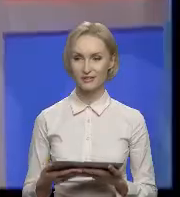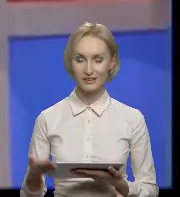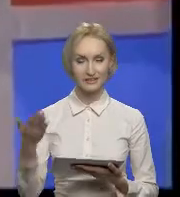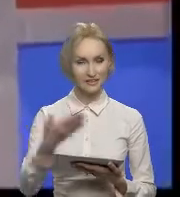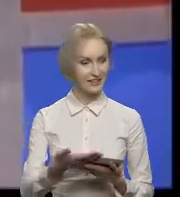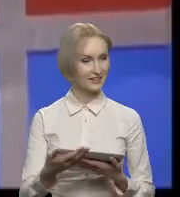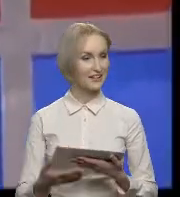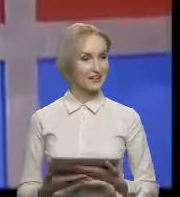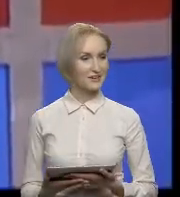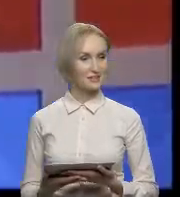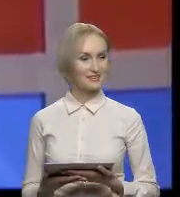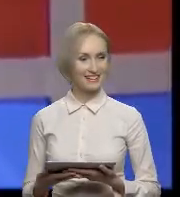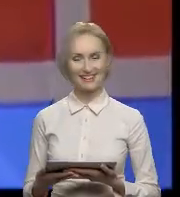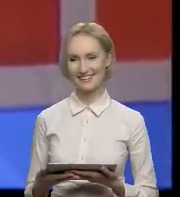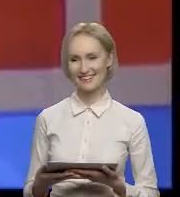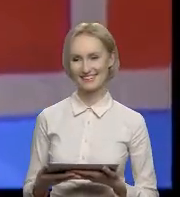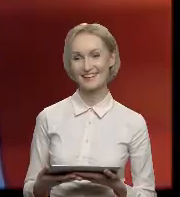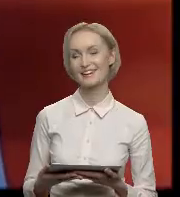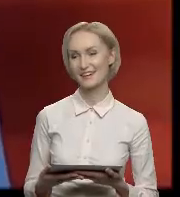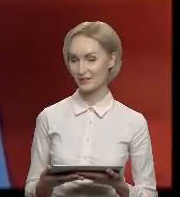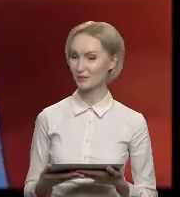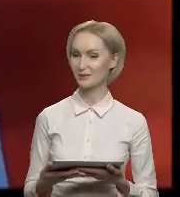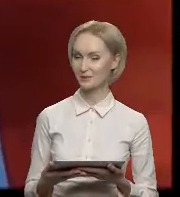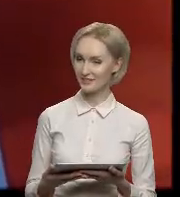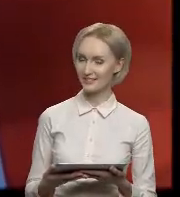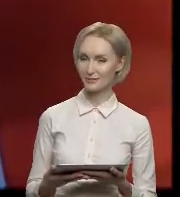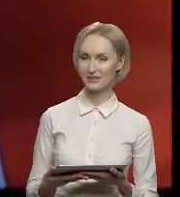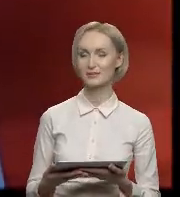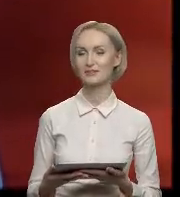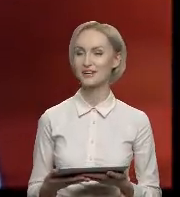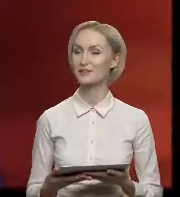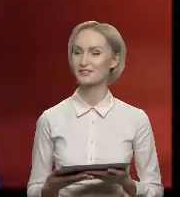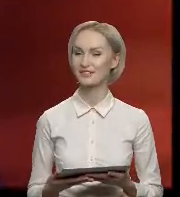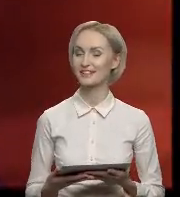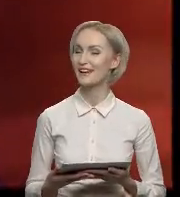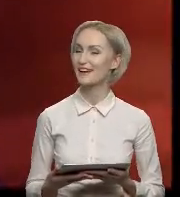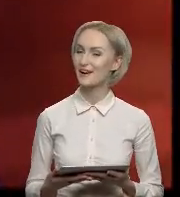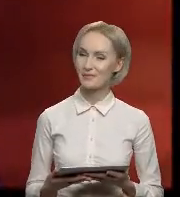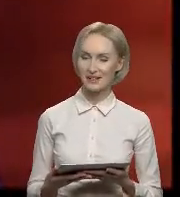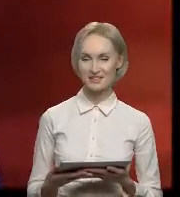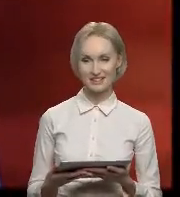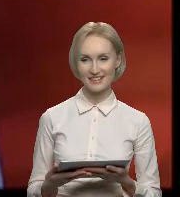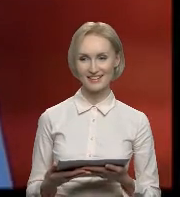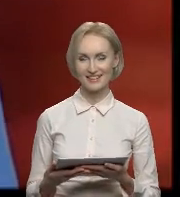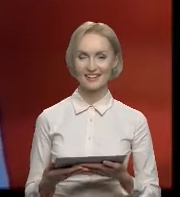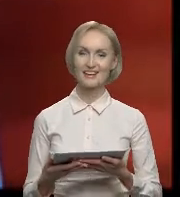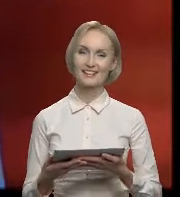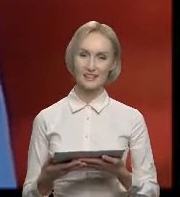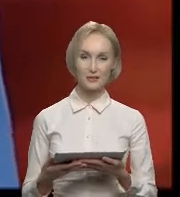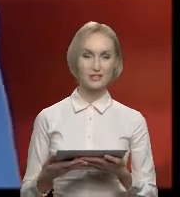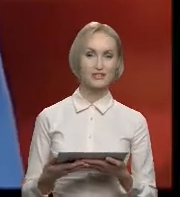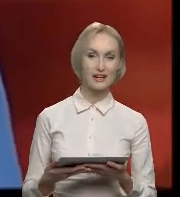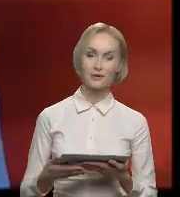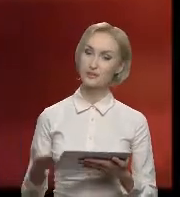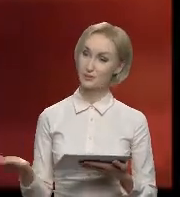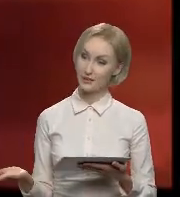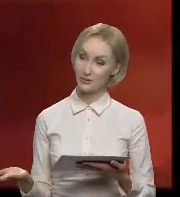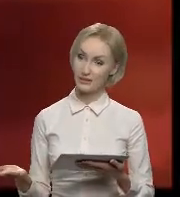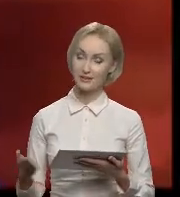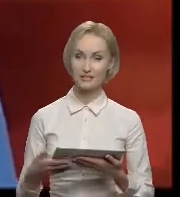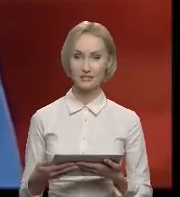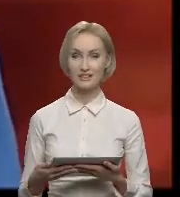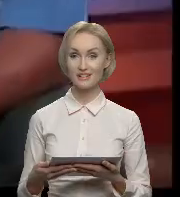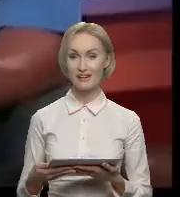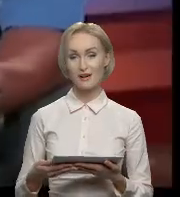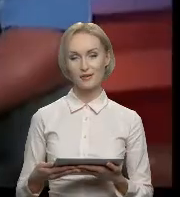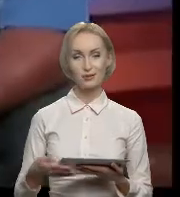MIA tour, can't find her. She told me she's even there. How about the moment of conception? What was going on at the time the baby was conceived? Her and